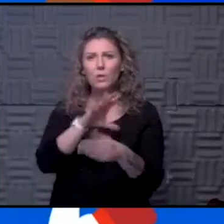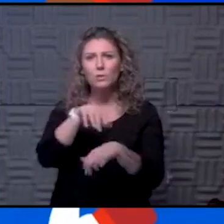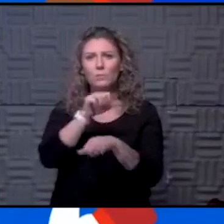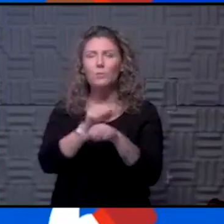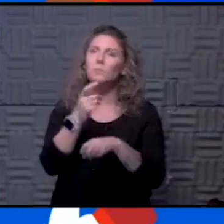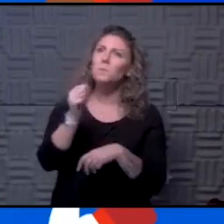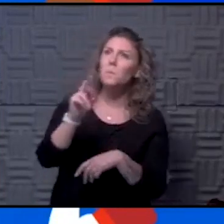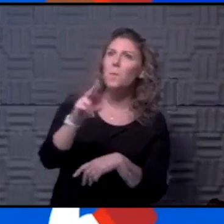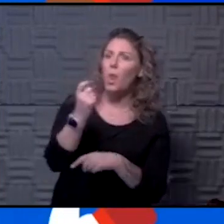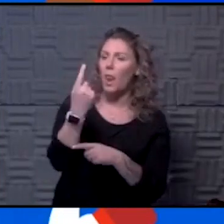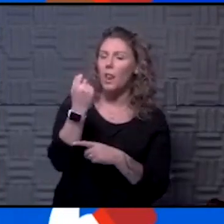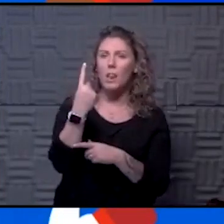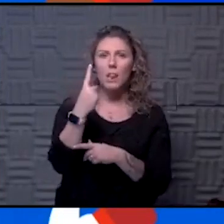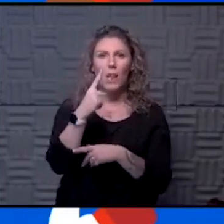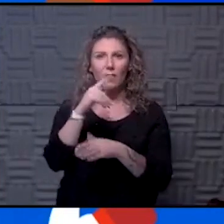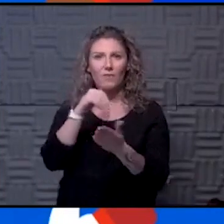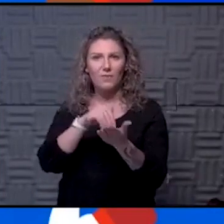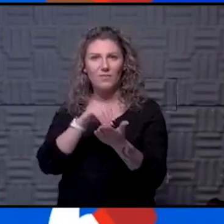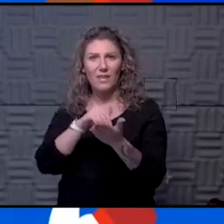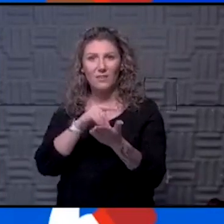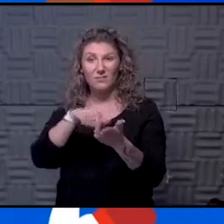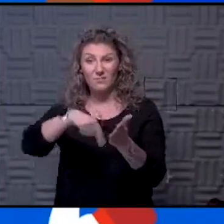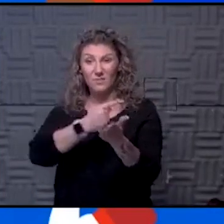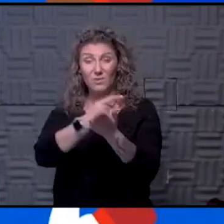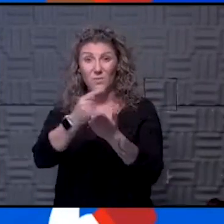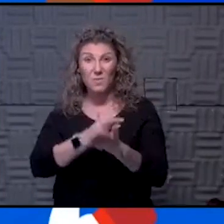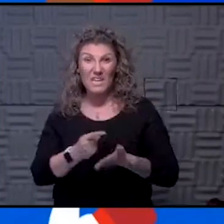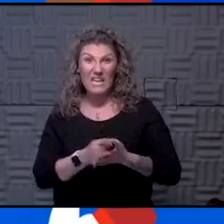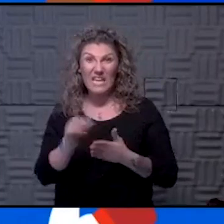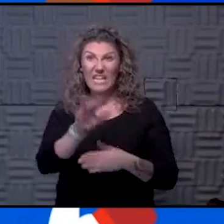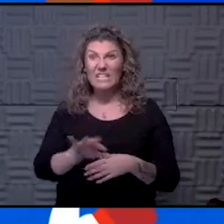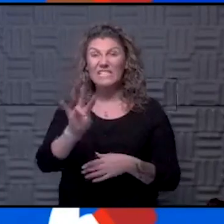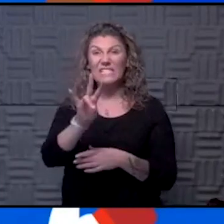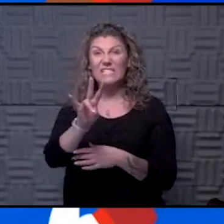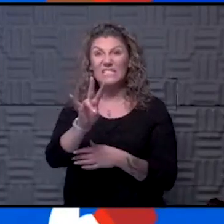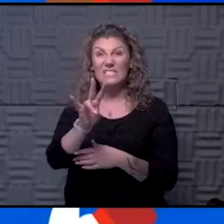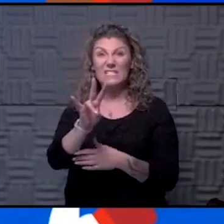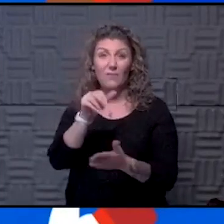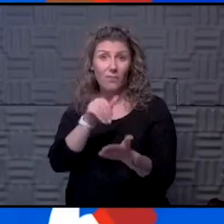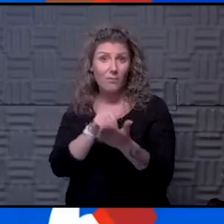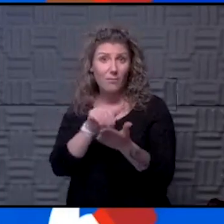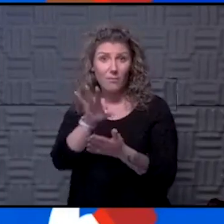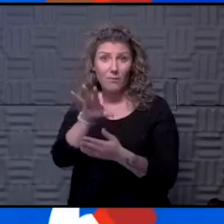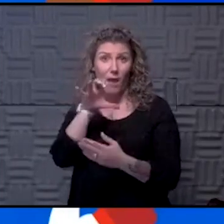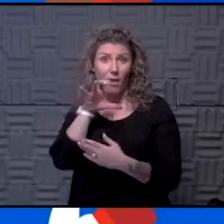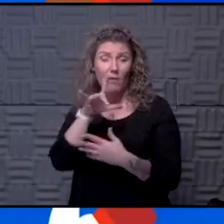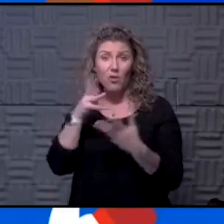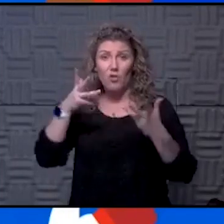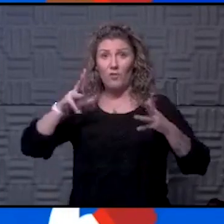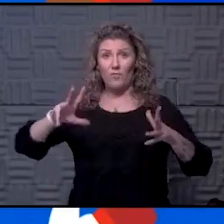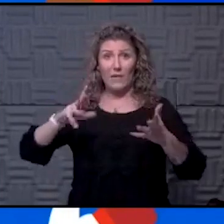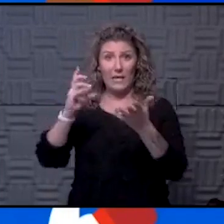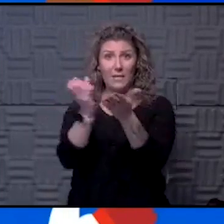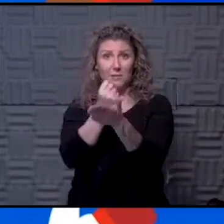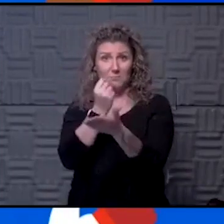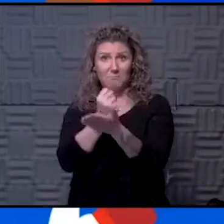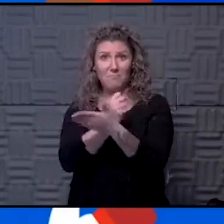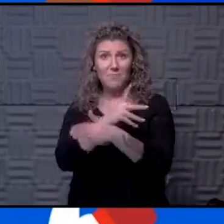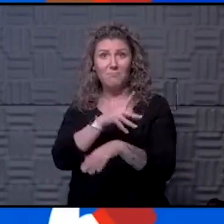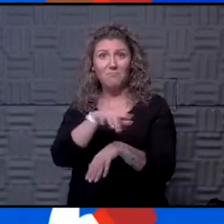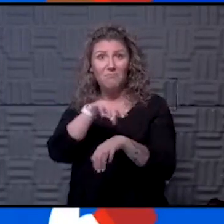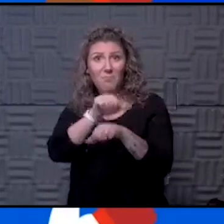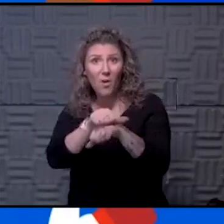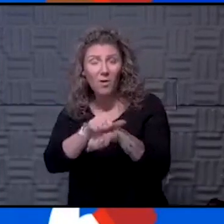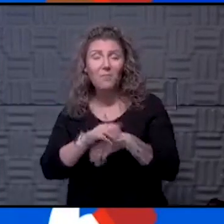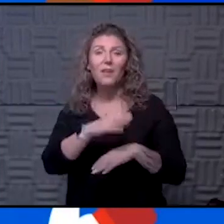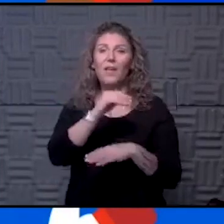11,000 appointments this week, with about 7,900 of them first doses. They're completely taken up. We're going to be opening up